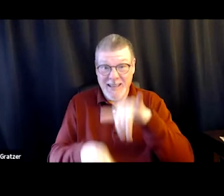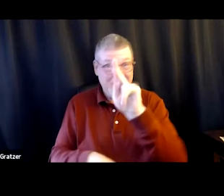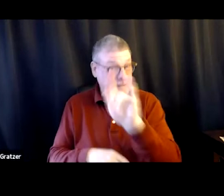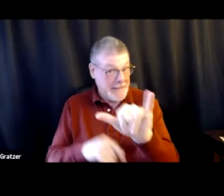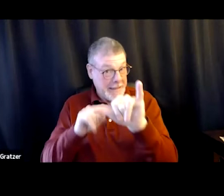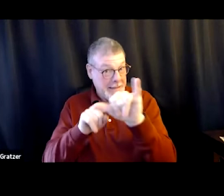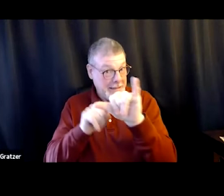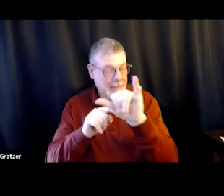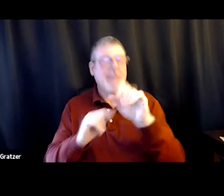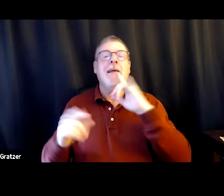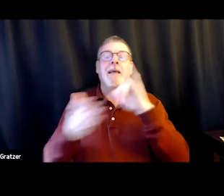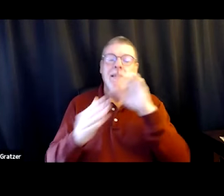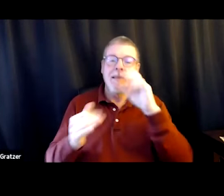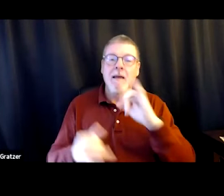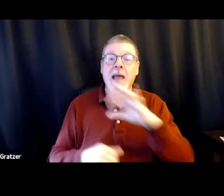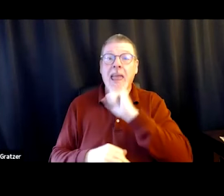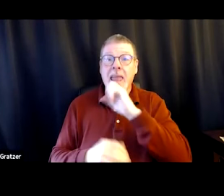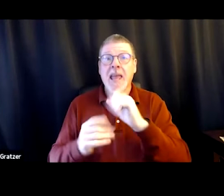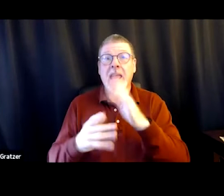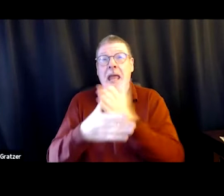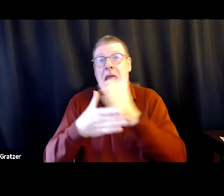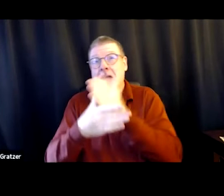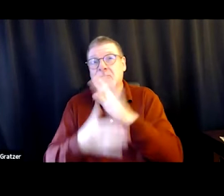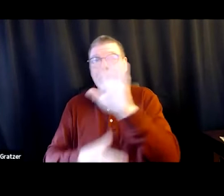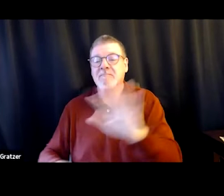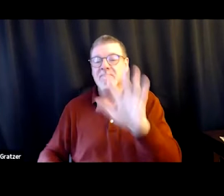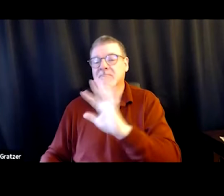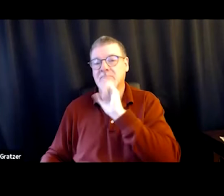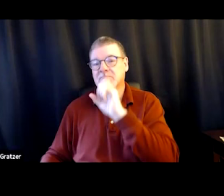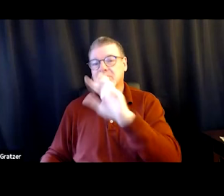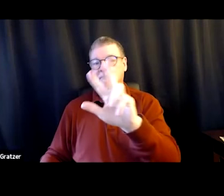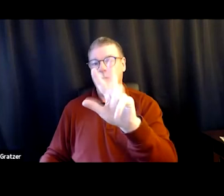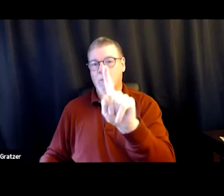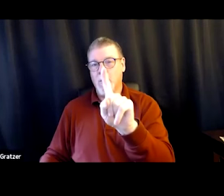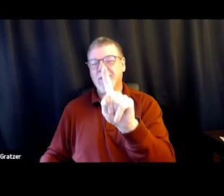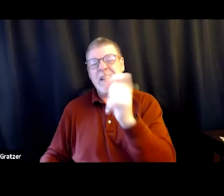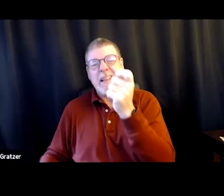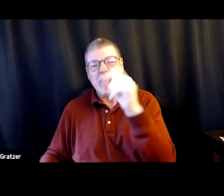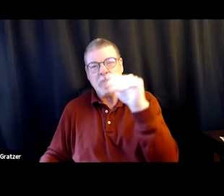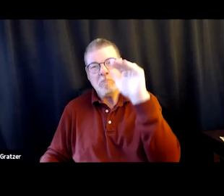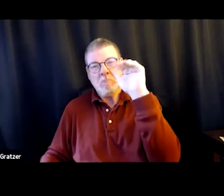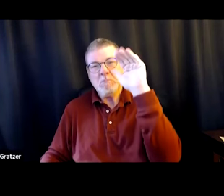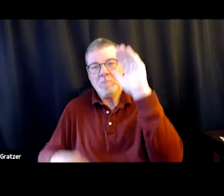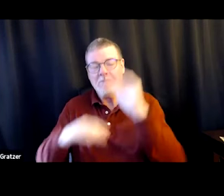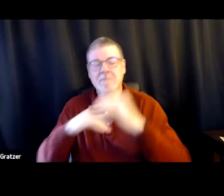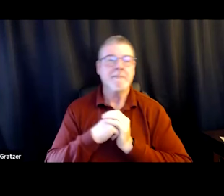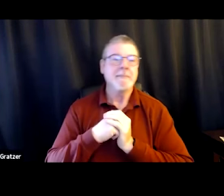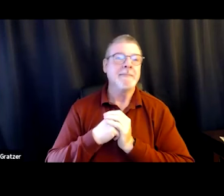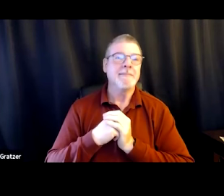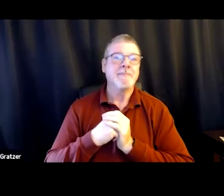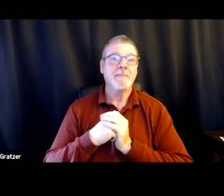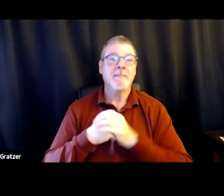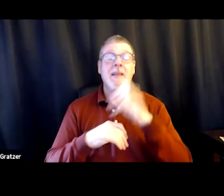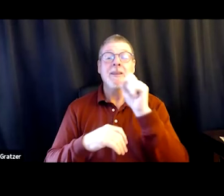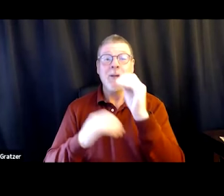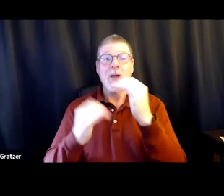the first age of first incarceration average was right around 31. It's actually a little bit older in that sense. So that kind of